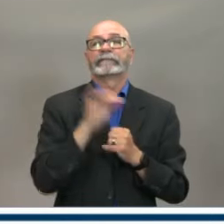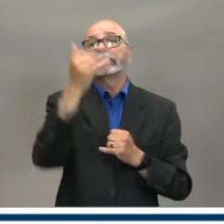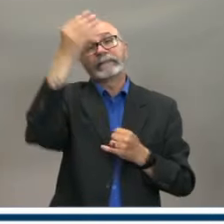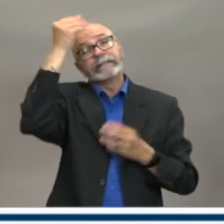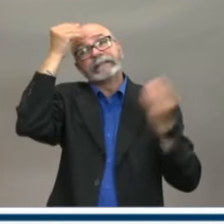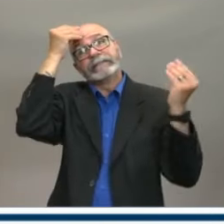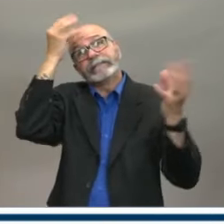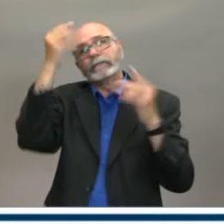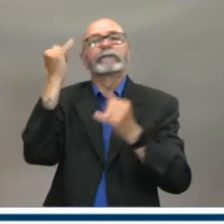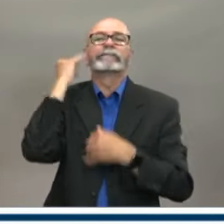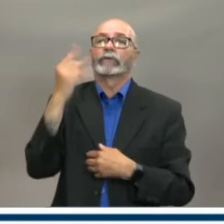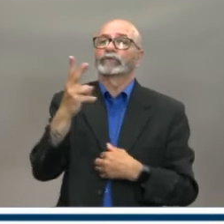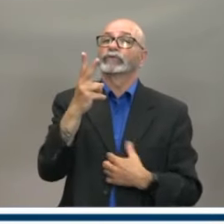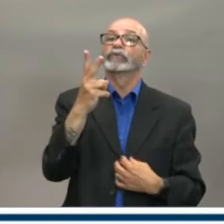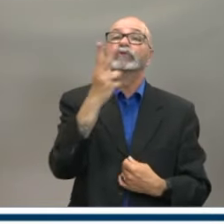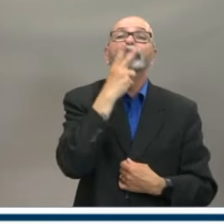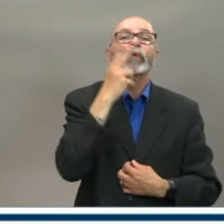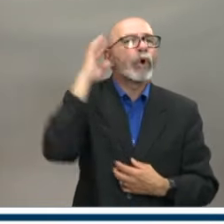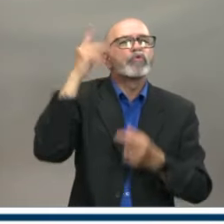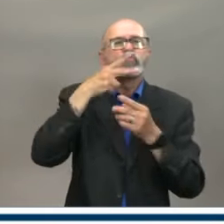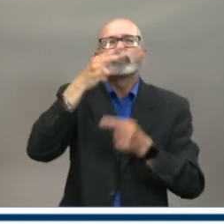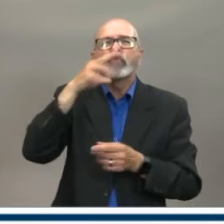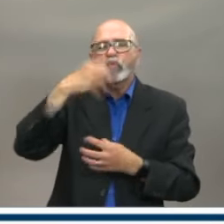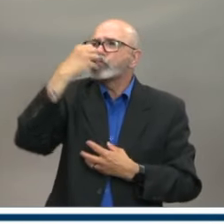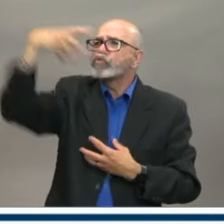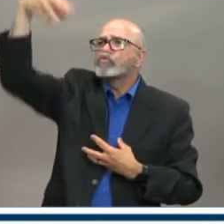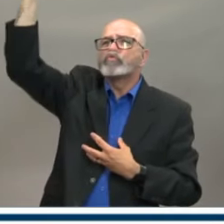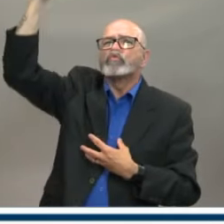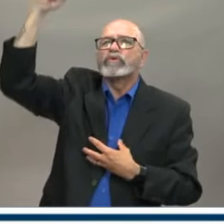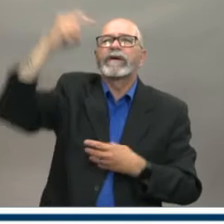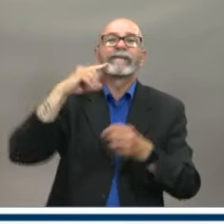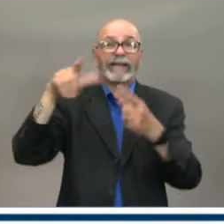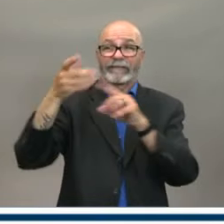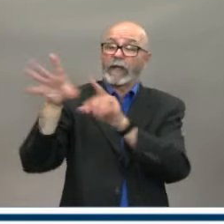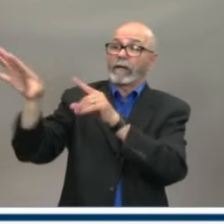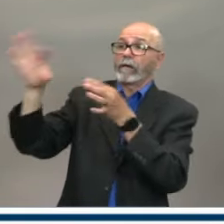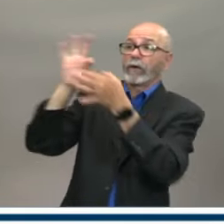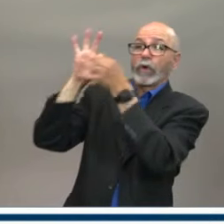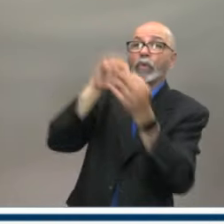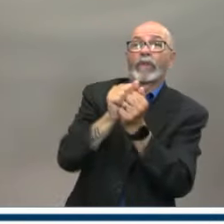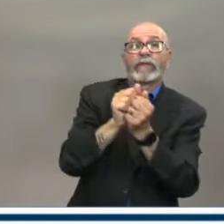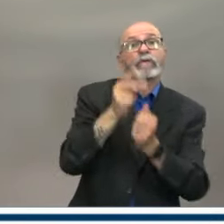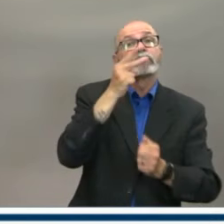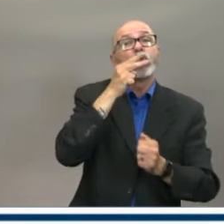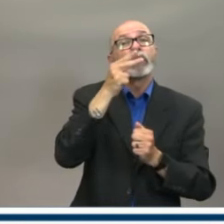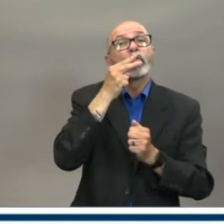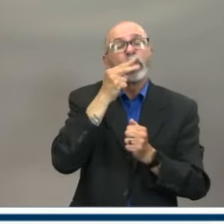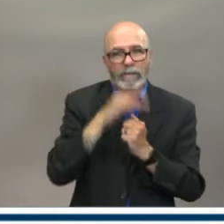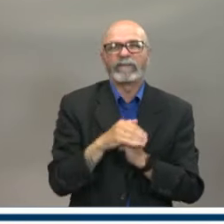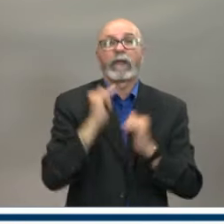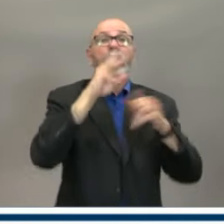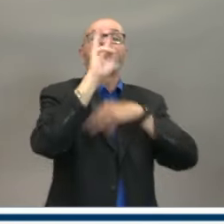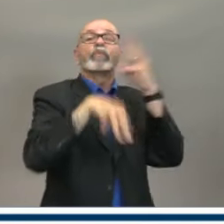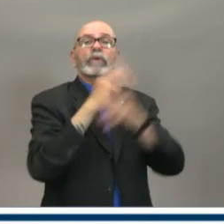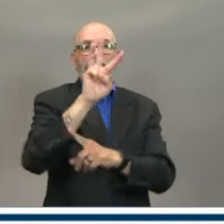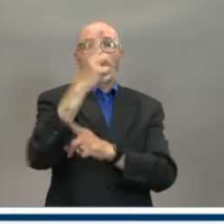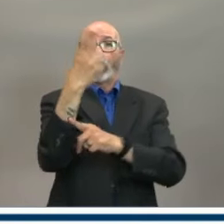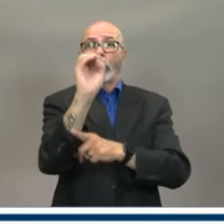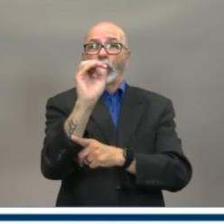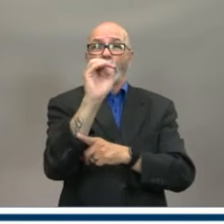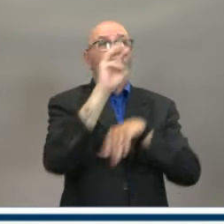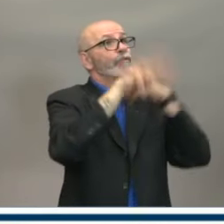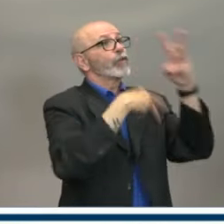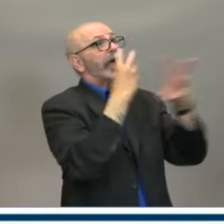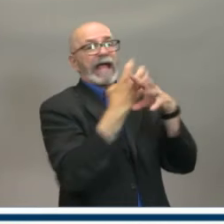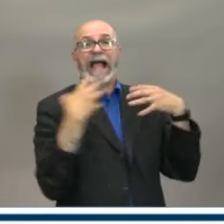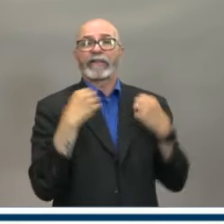COVID-19. Yesterday, the World Health Organization issued a statement about smoking and COVID-19, and it's important that